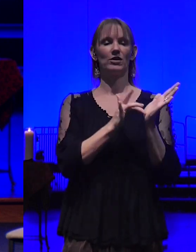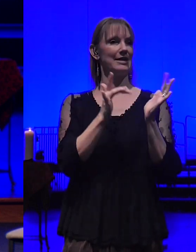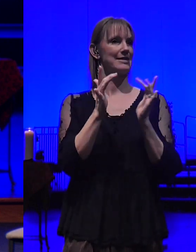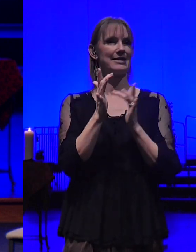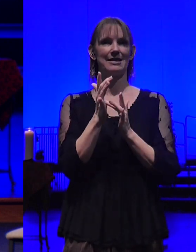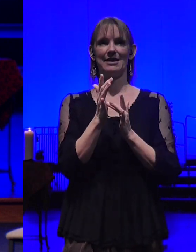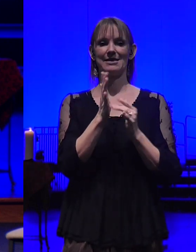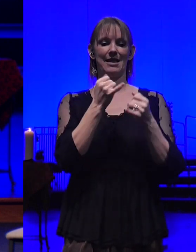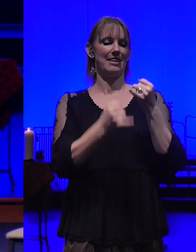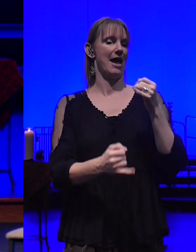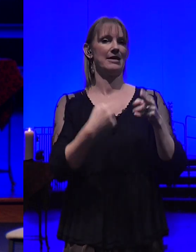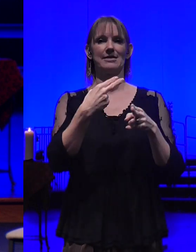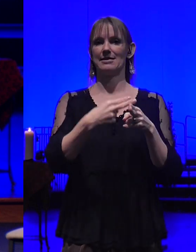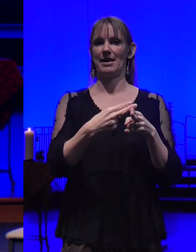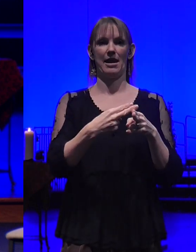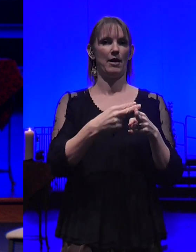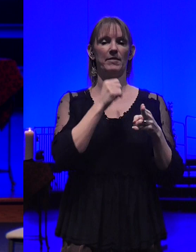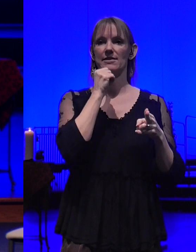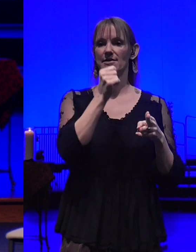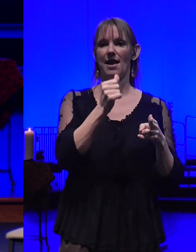name.